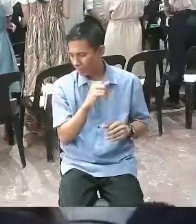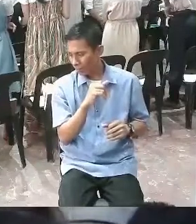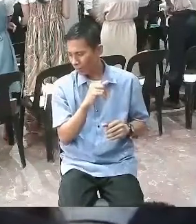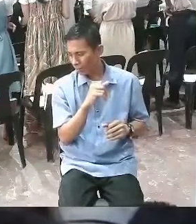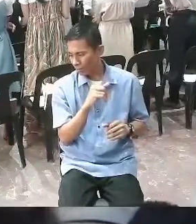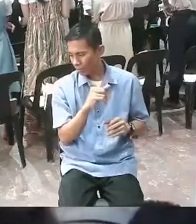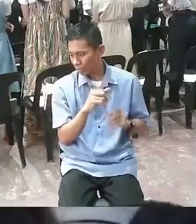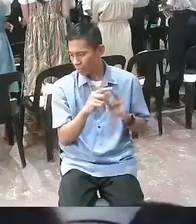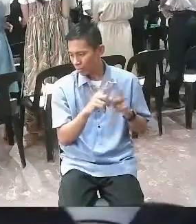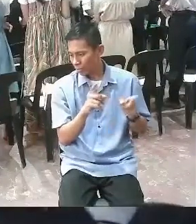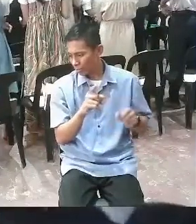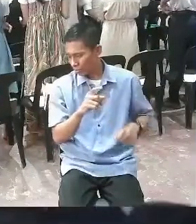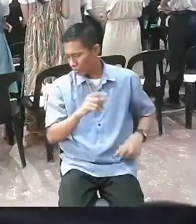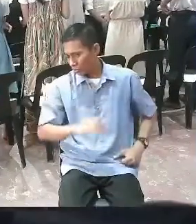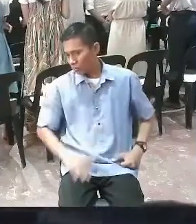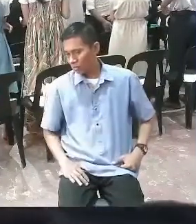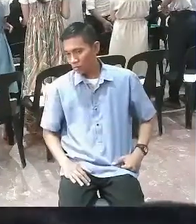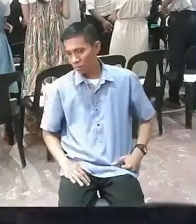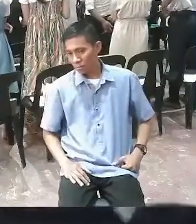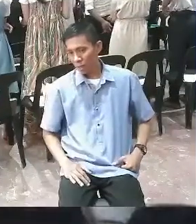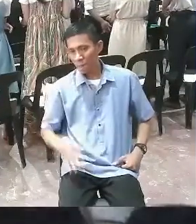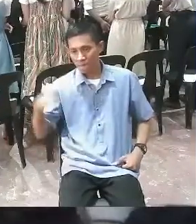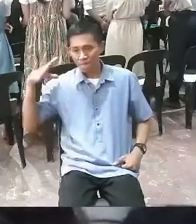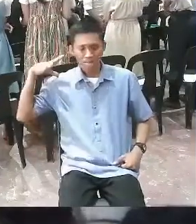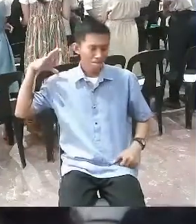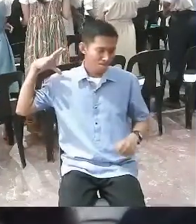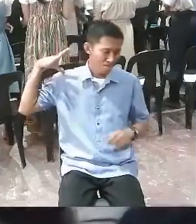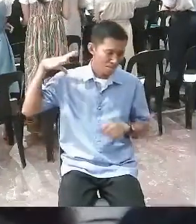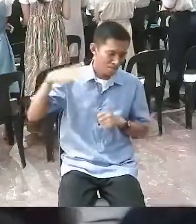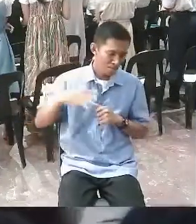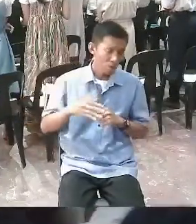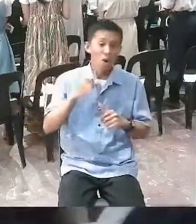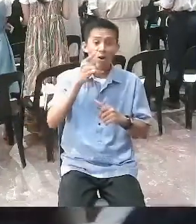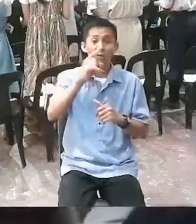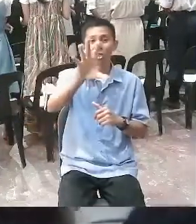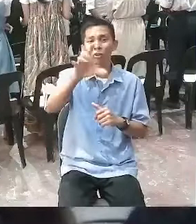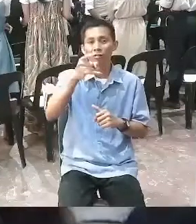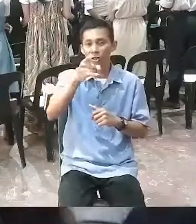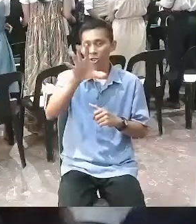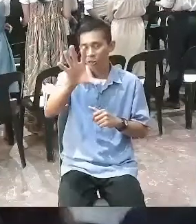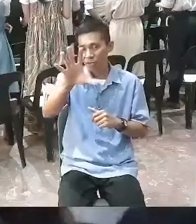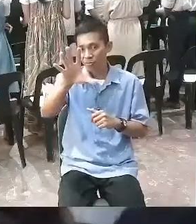but of debt. All right, here's verse 5. I love this.